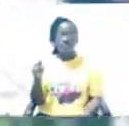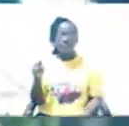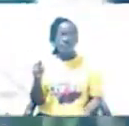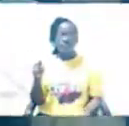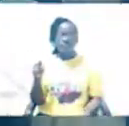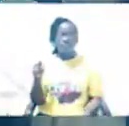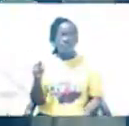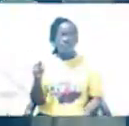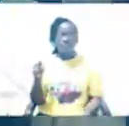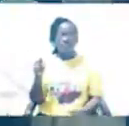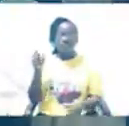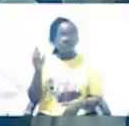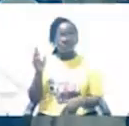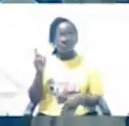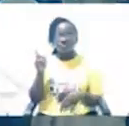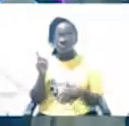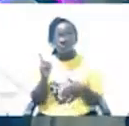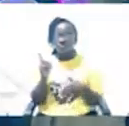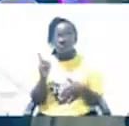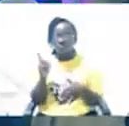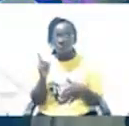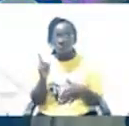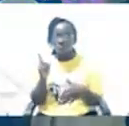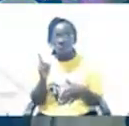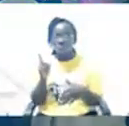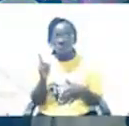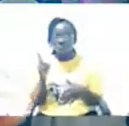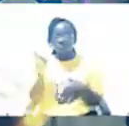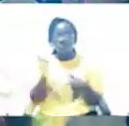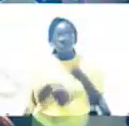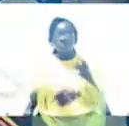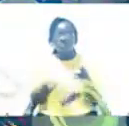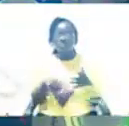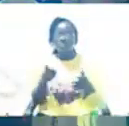No, not you, not my friend. Where the interpreter?